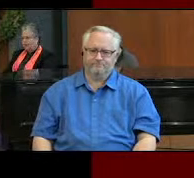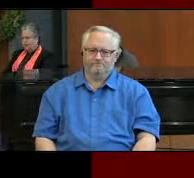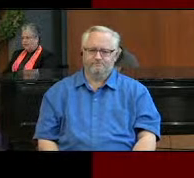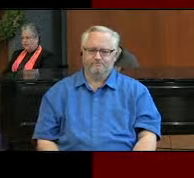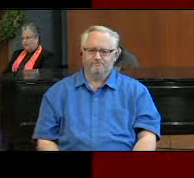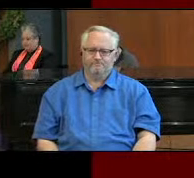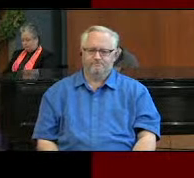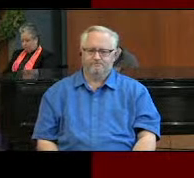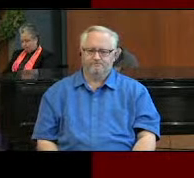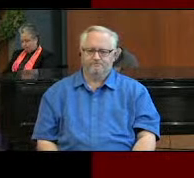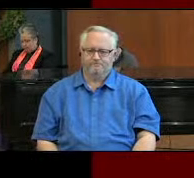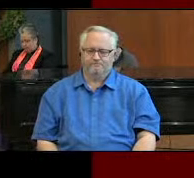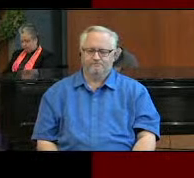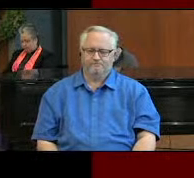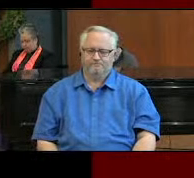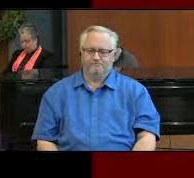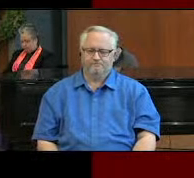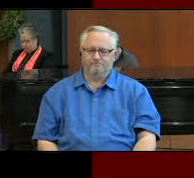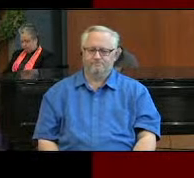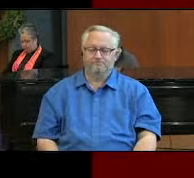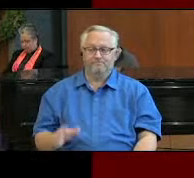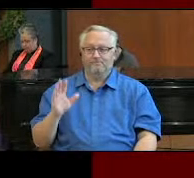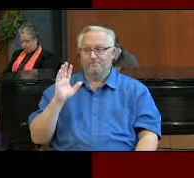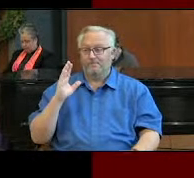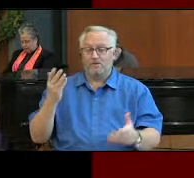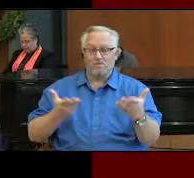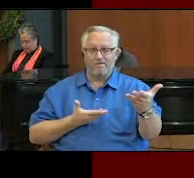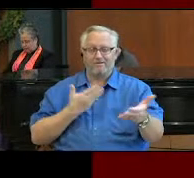How are you? Well, how are you?